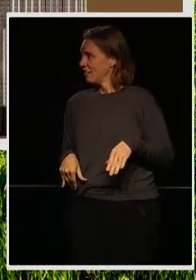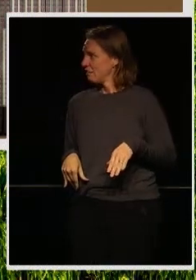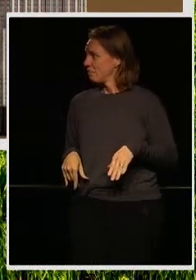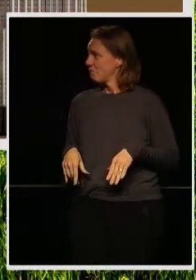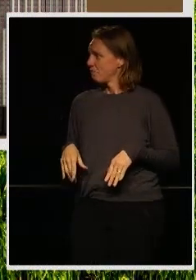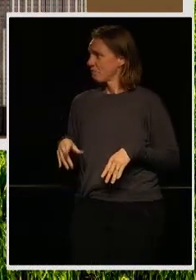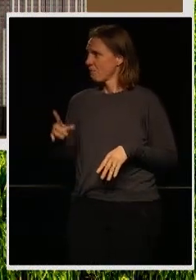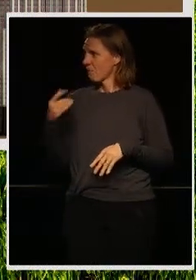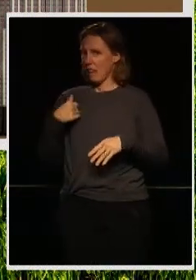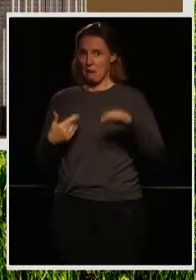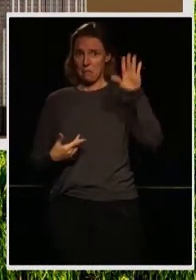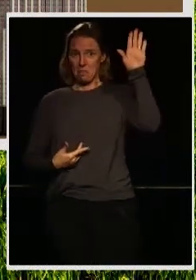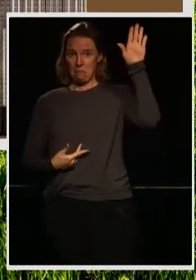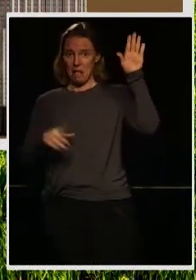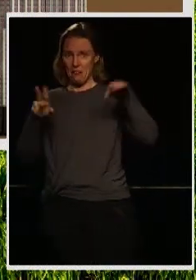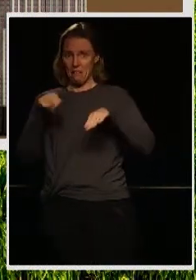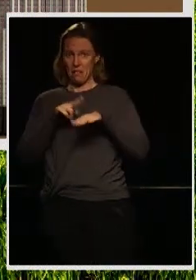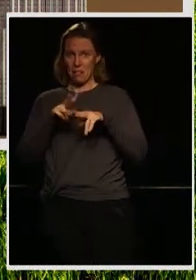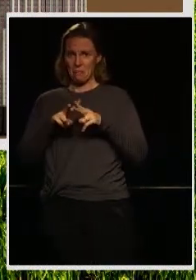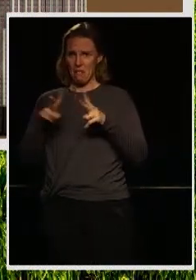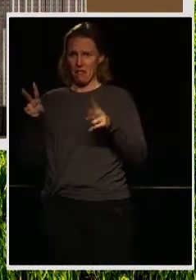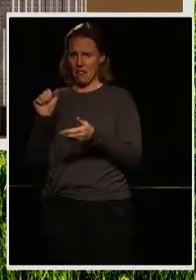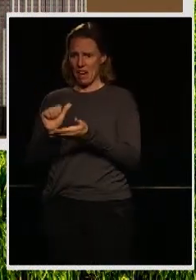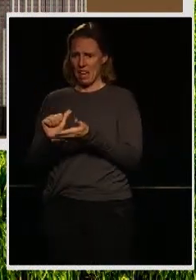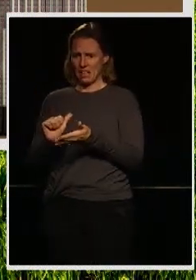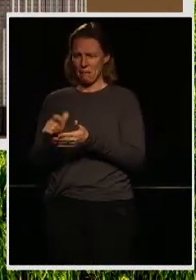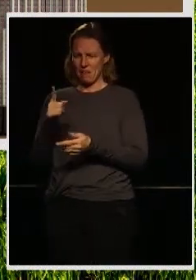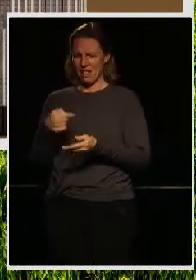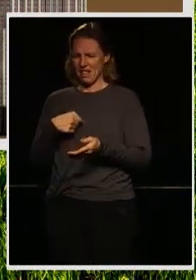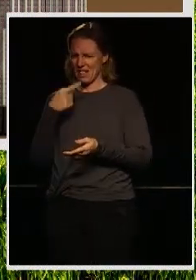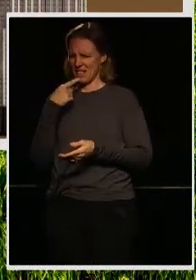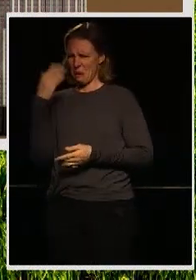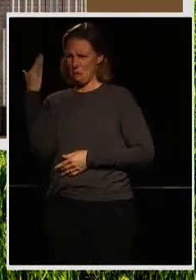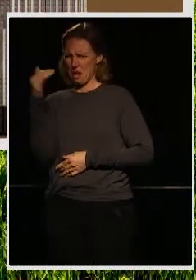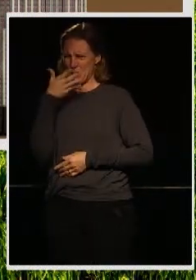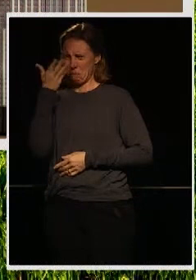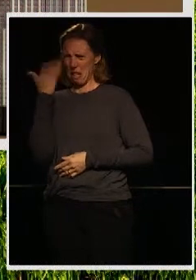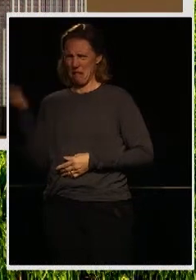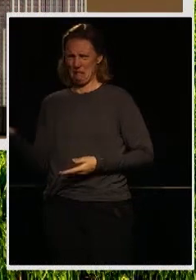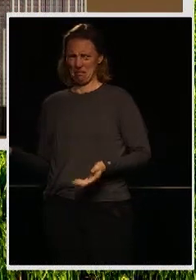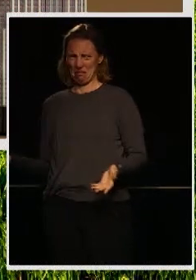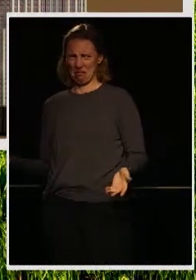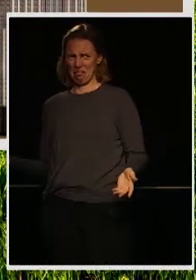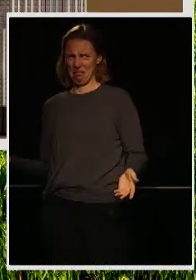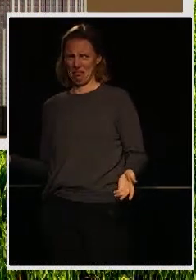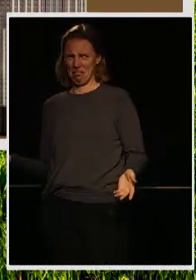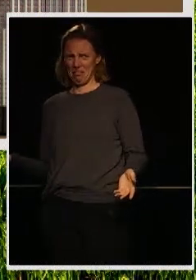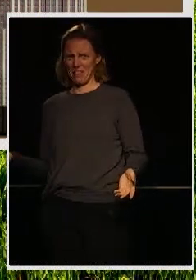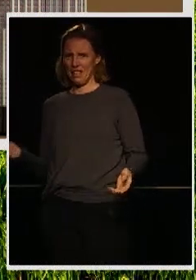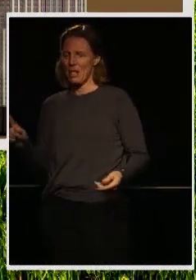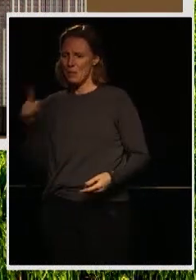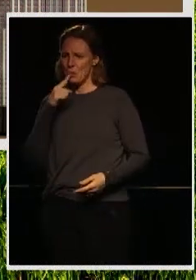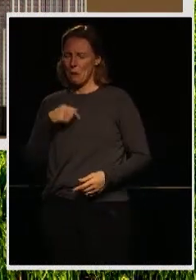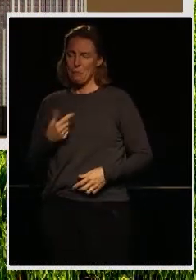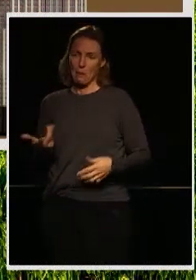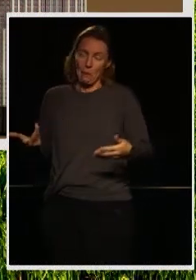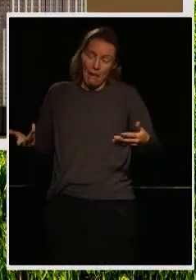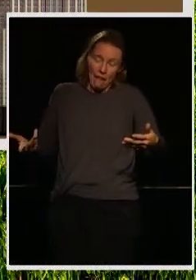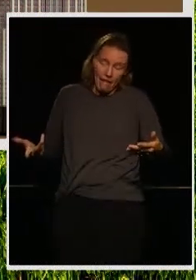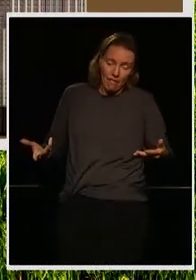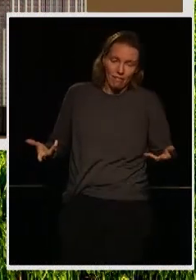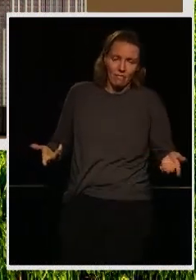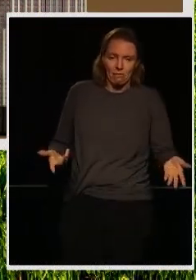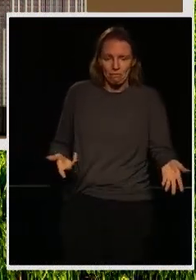I raised my hand, of course, being very academic, and I asked the farmer, why does it smell? He told me, well, Dr.